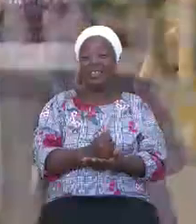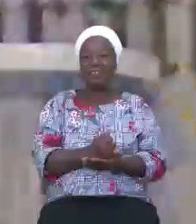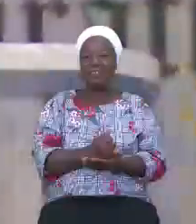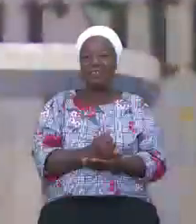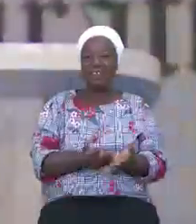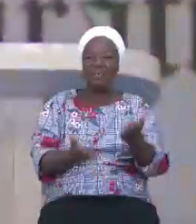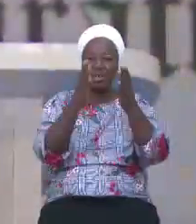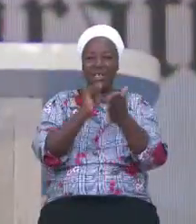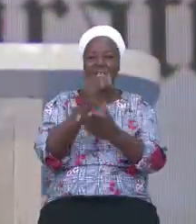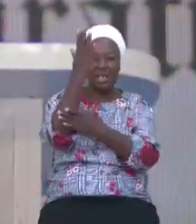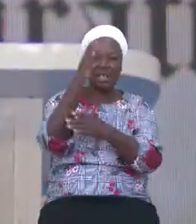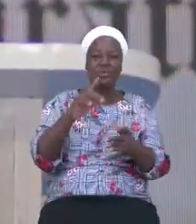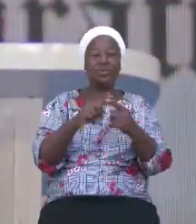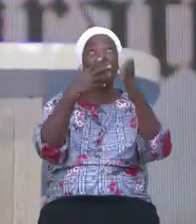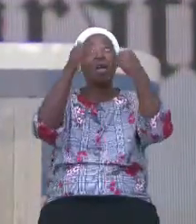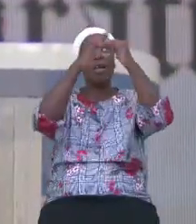Raise up that hand to heaven.